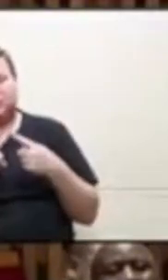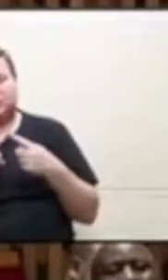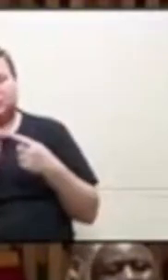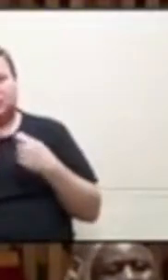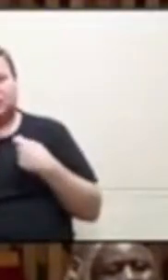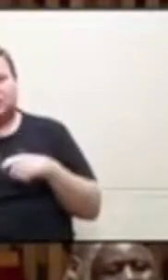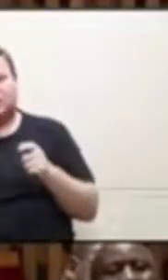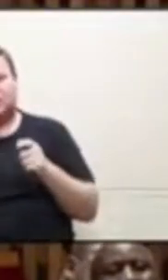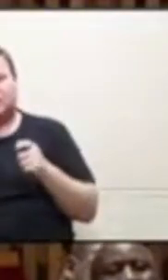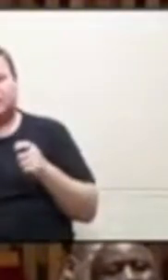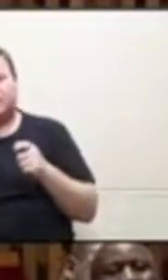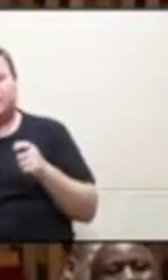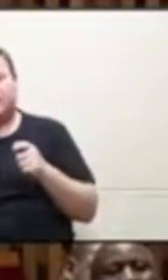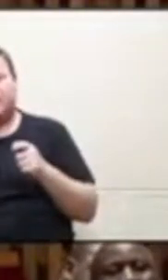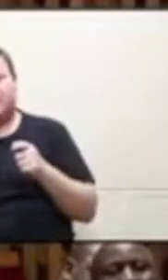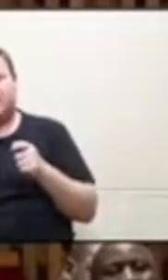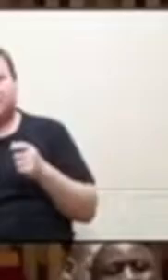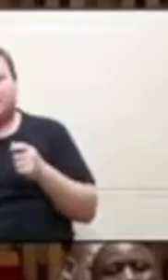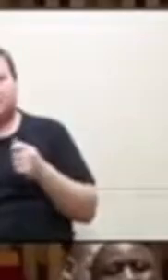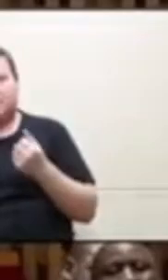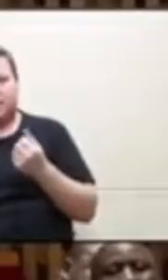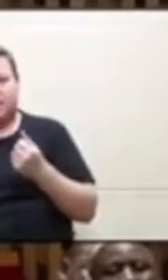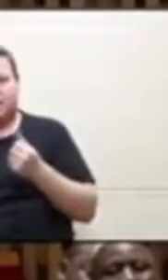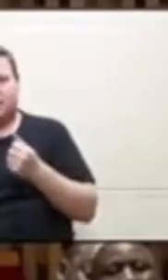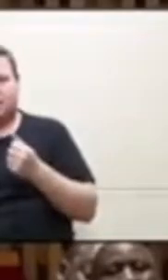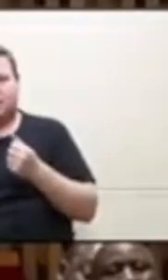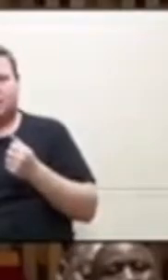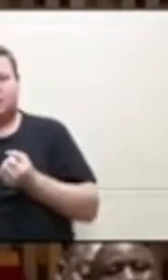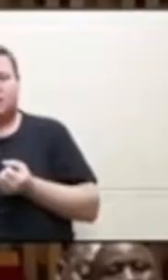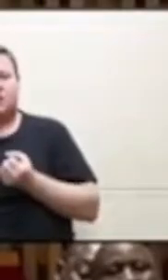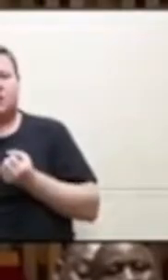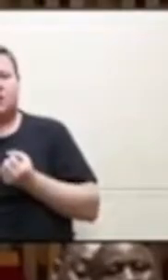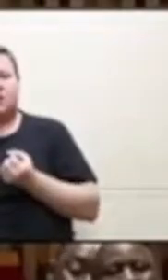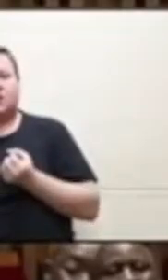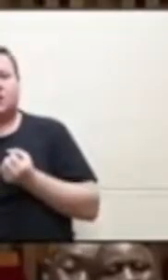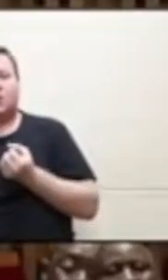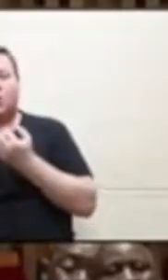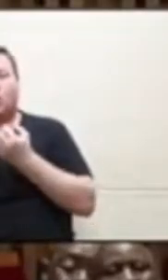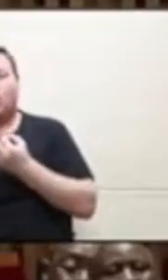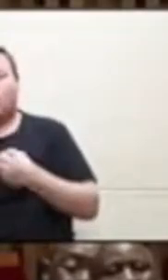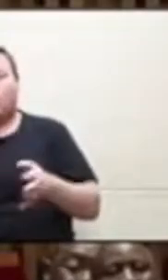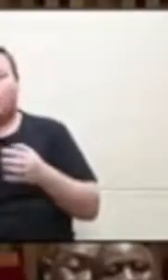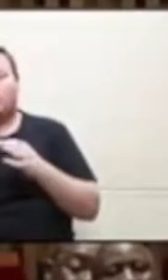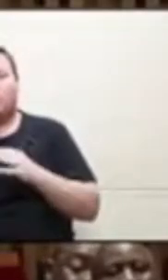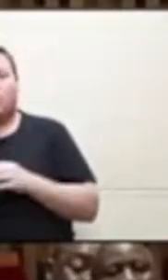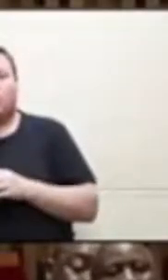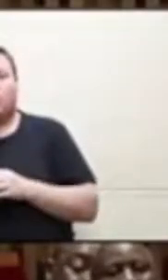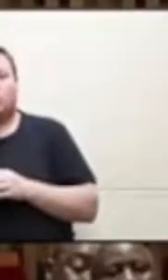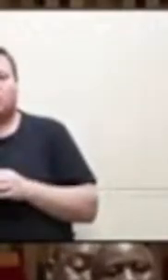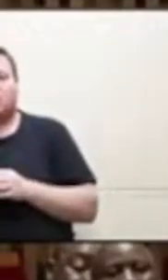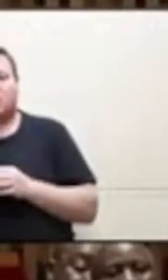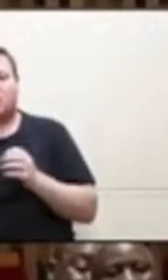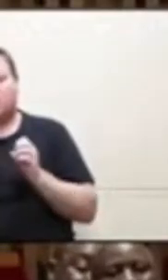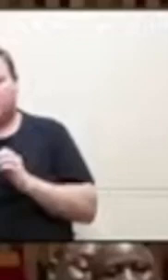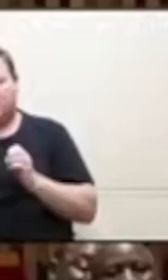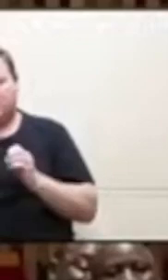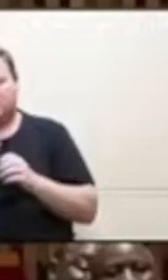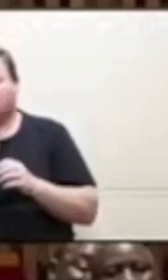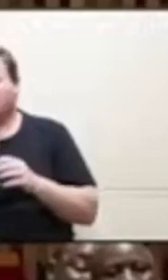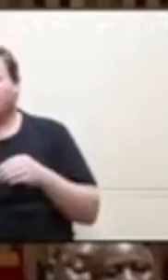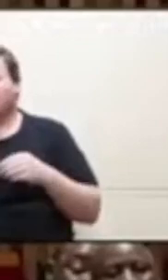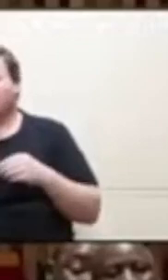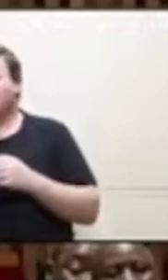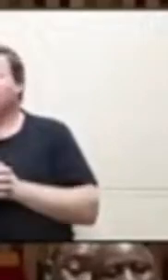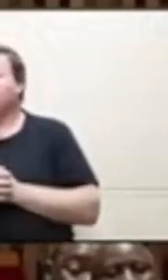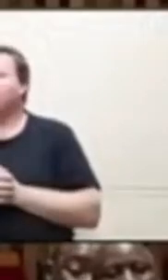the wastewater work, which was not planned. Okay, thank you, Chair. I think